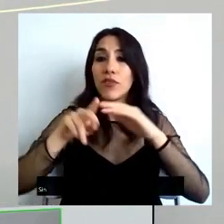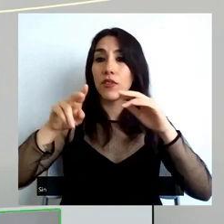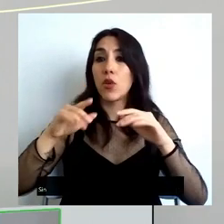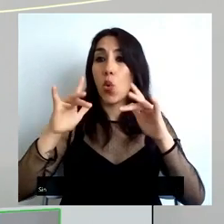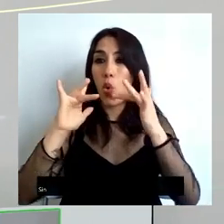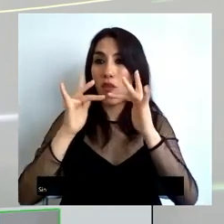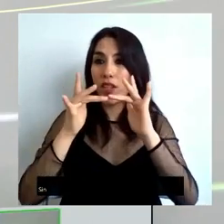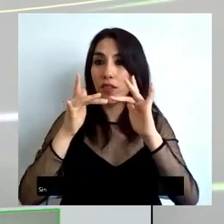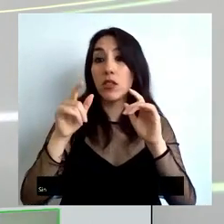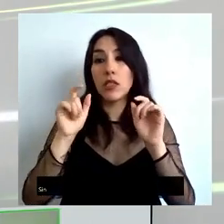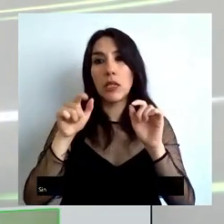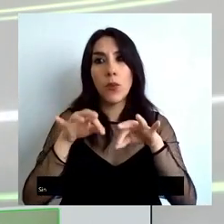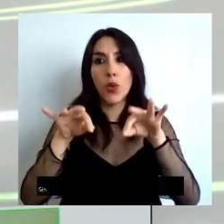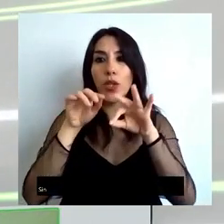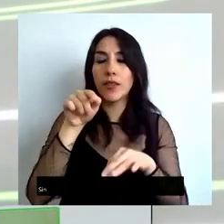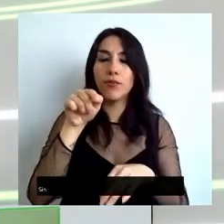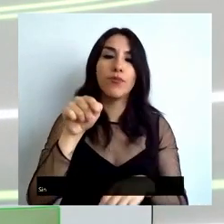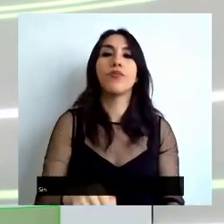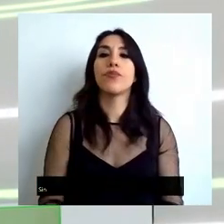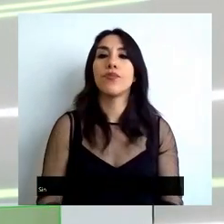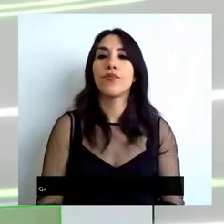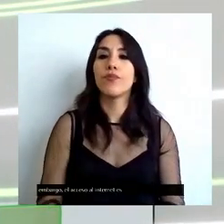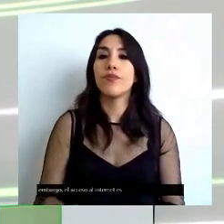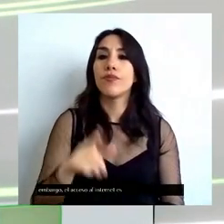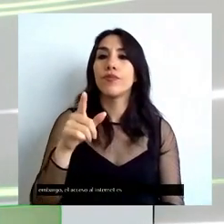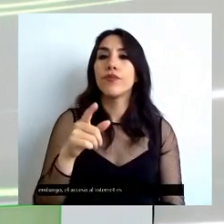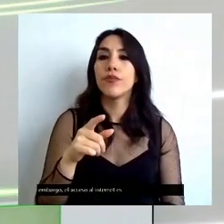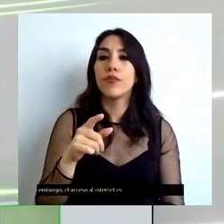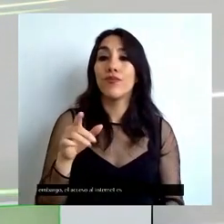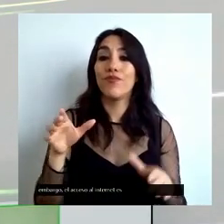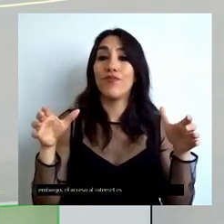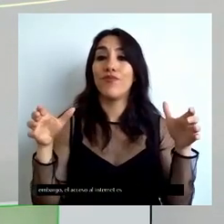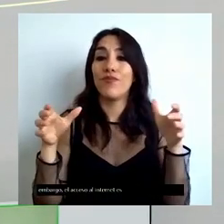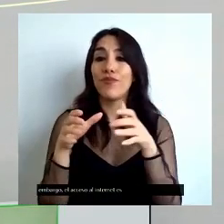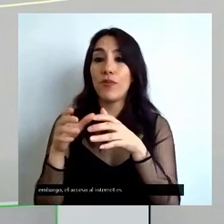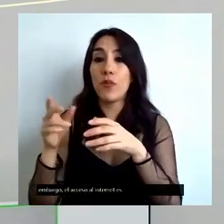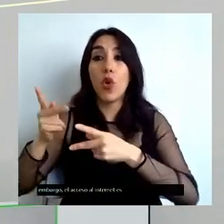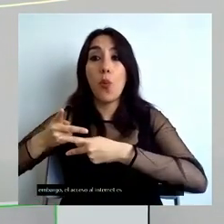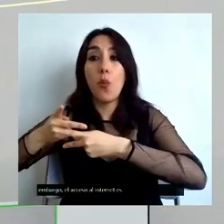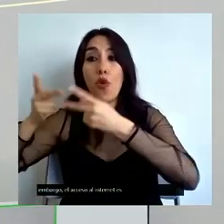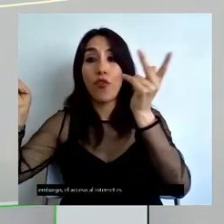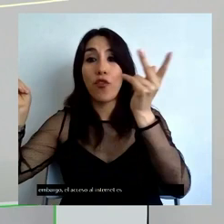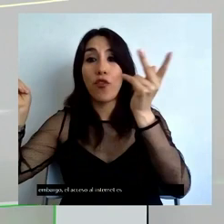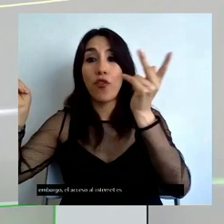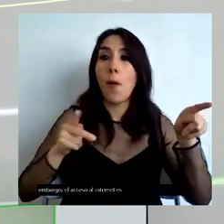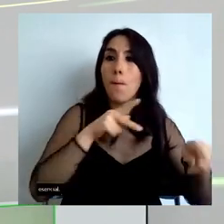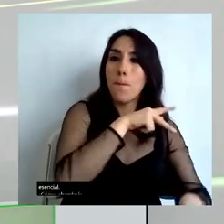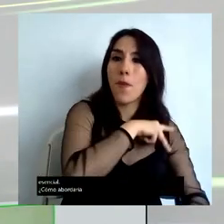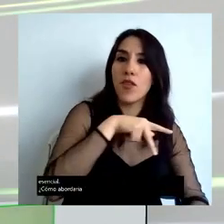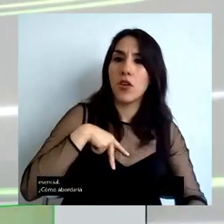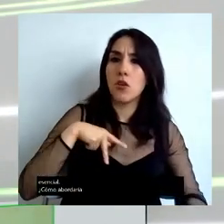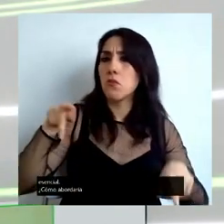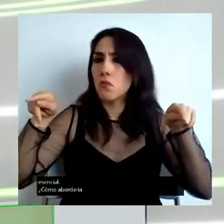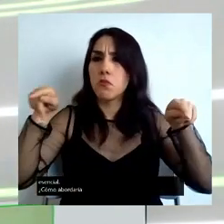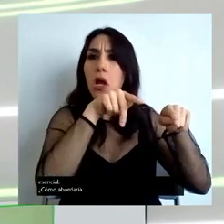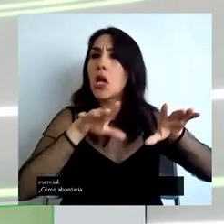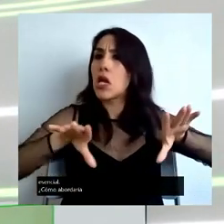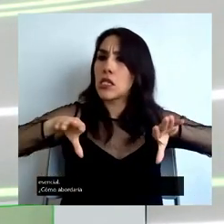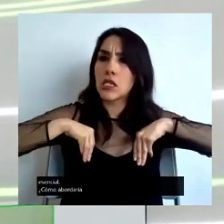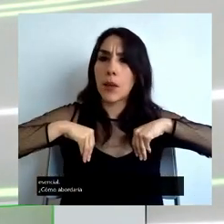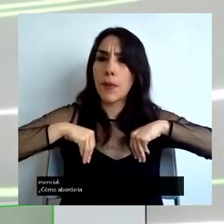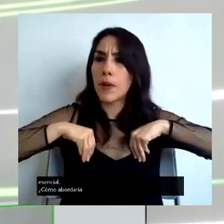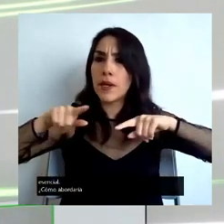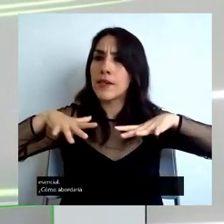So how would you approach the role of the public and private sectors in promoting universal access to the internet in